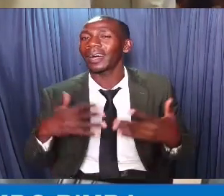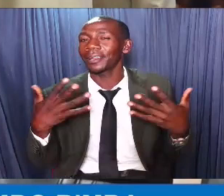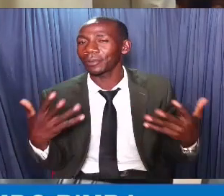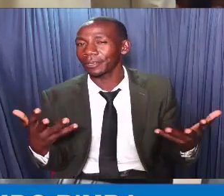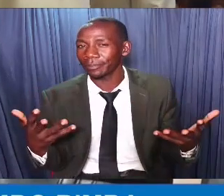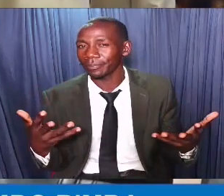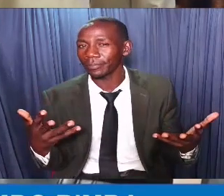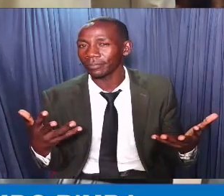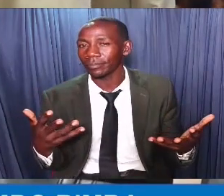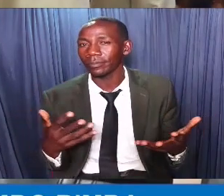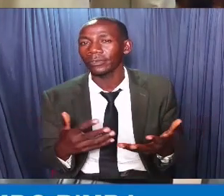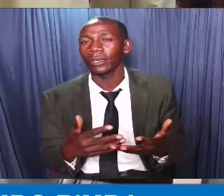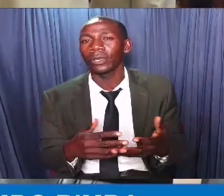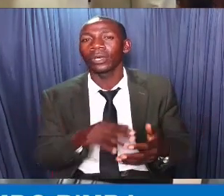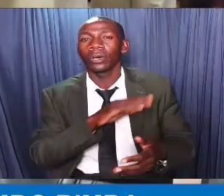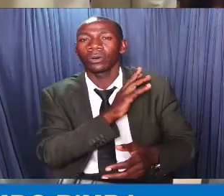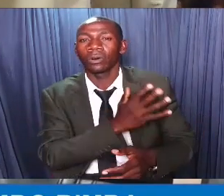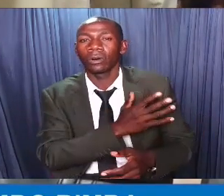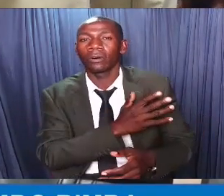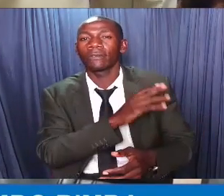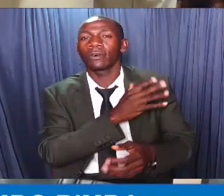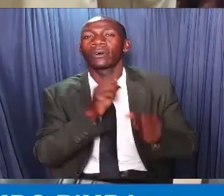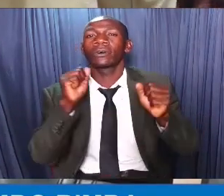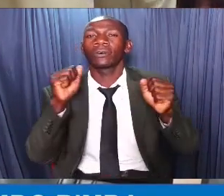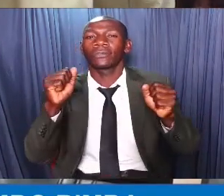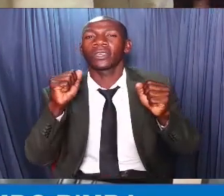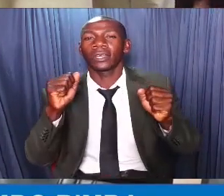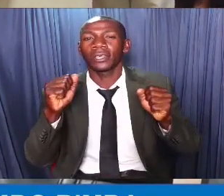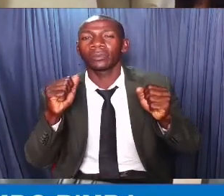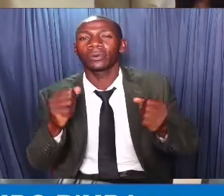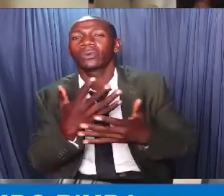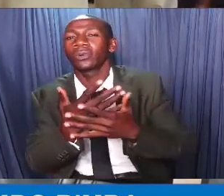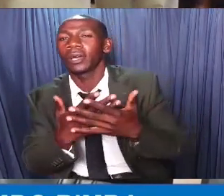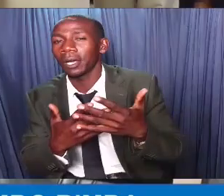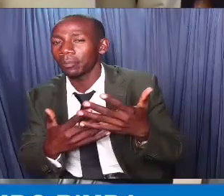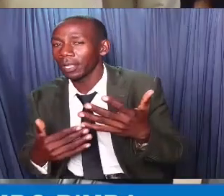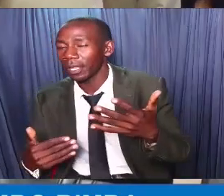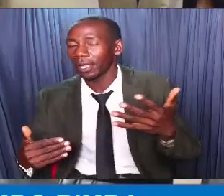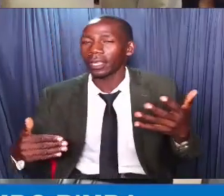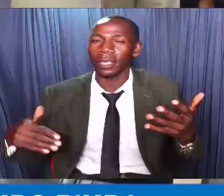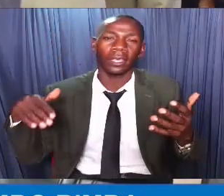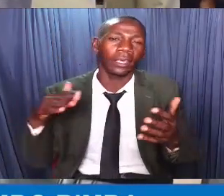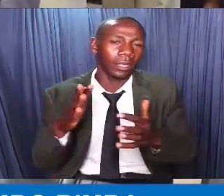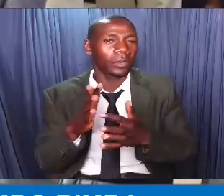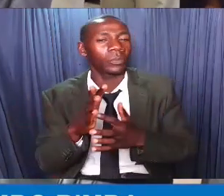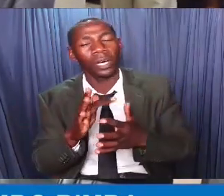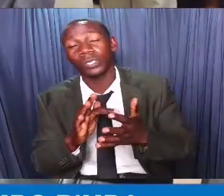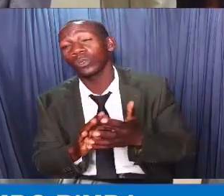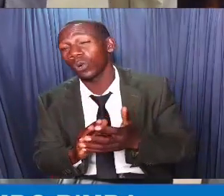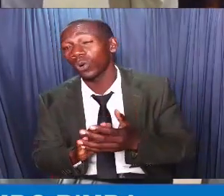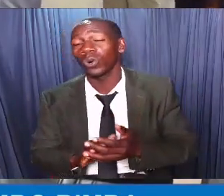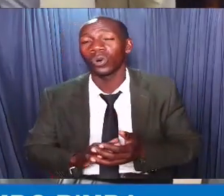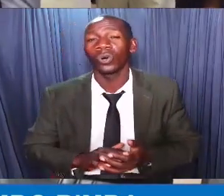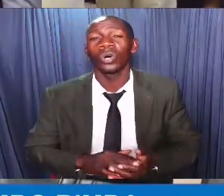Hallelujah. Hallelujah. Mungovu. Nguvu, nguvu ya ajabu damni. Oh my